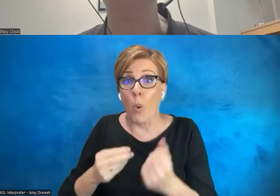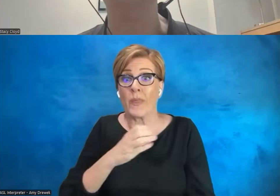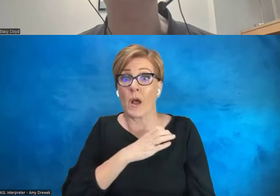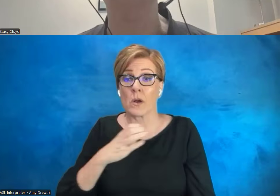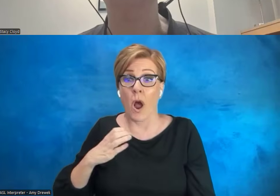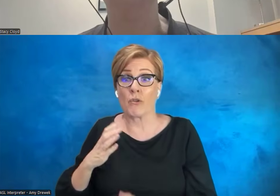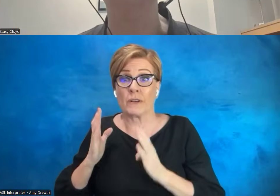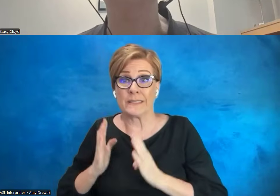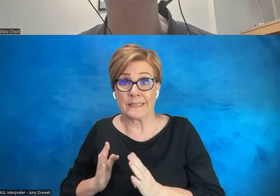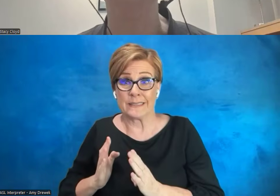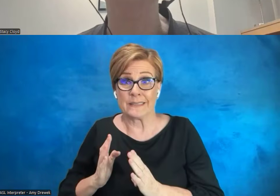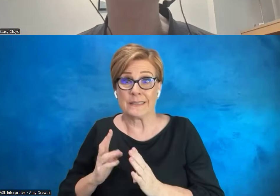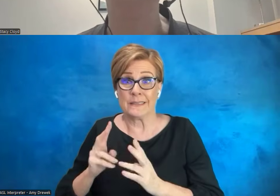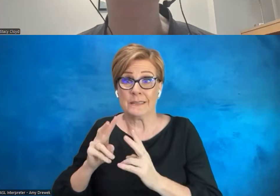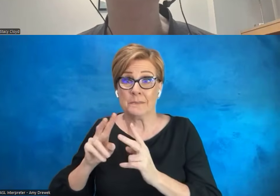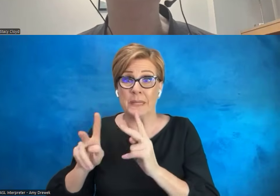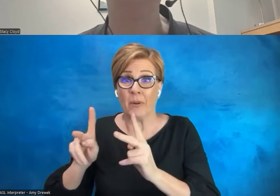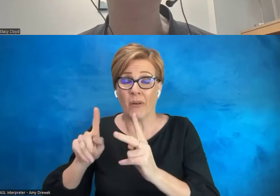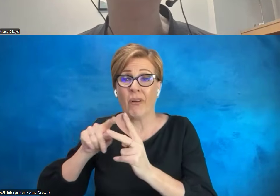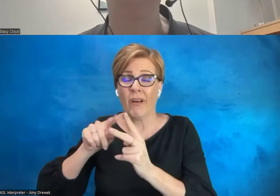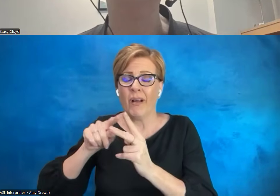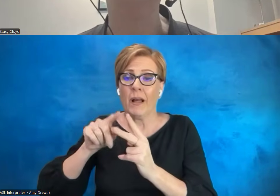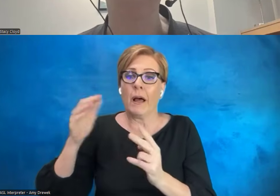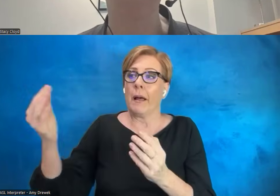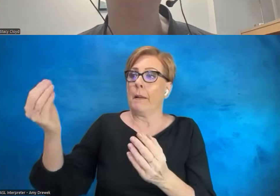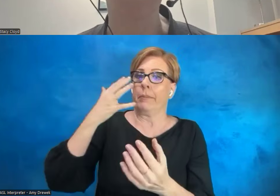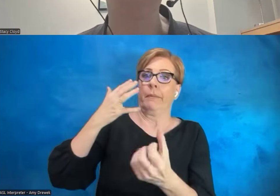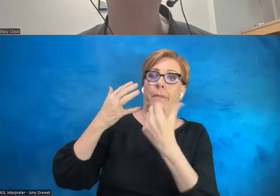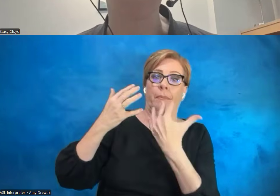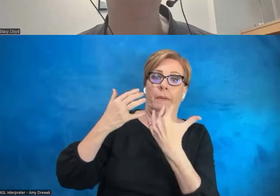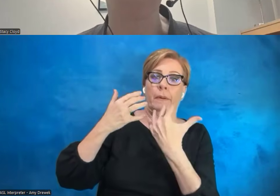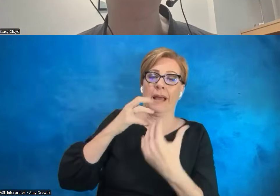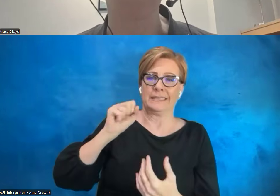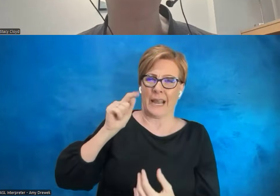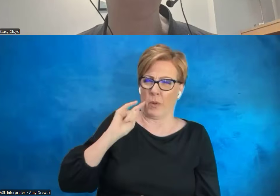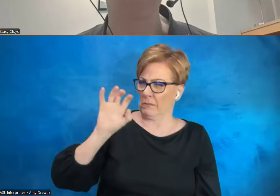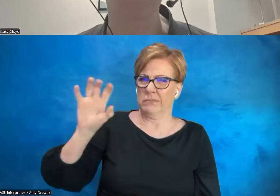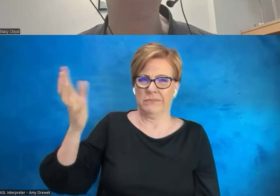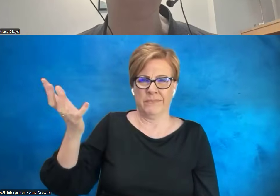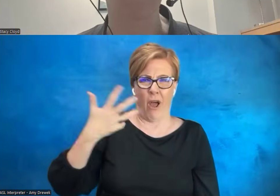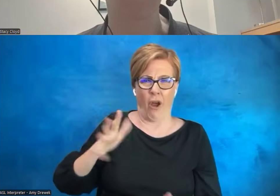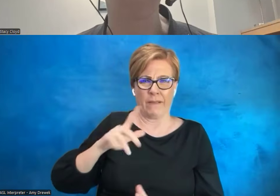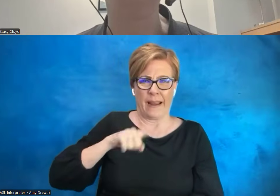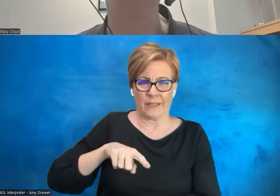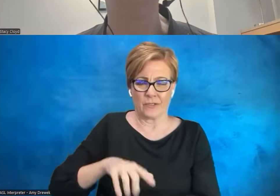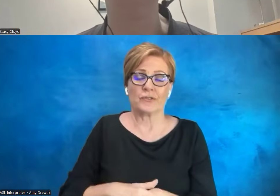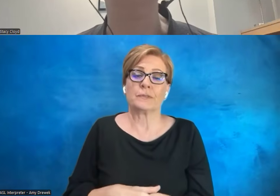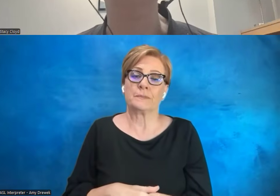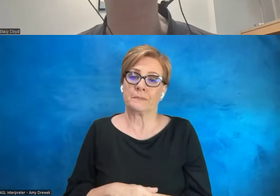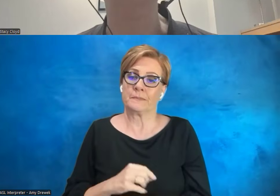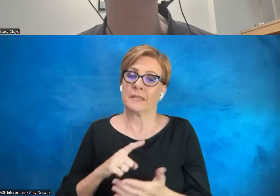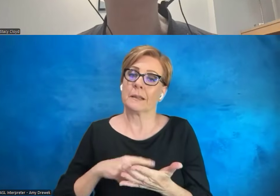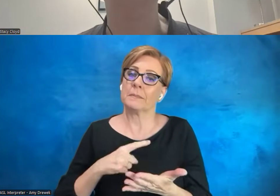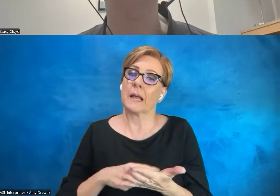answered this. Sometimes constituents or their advocates do shop around. They're not going to get a